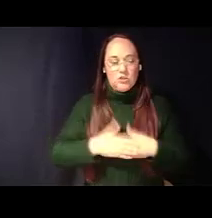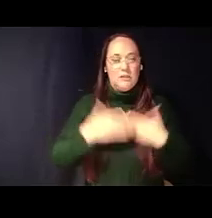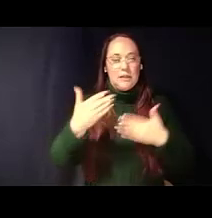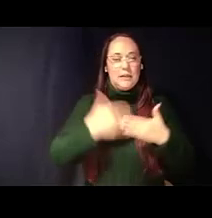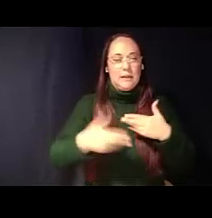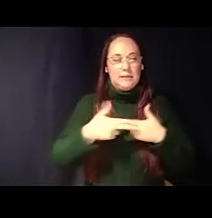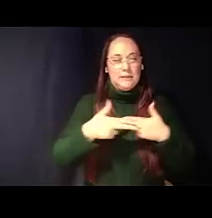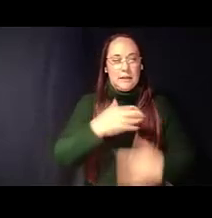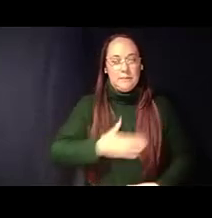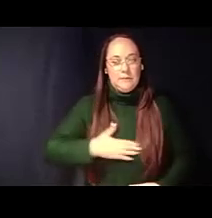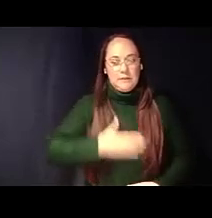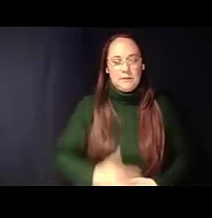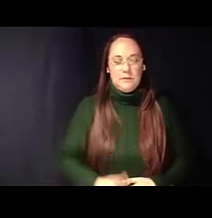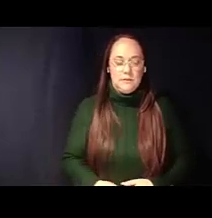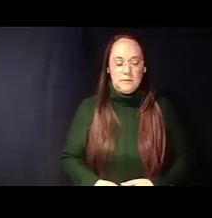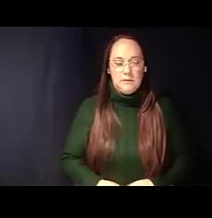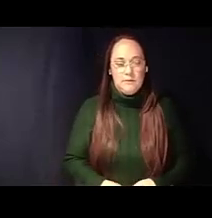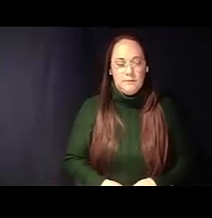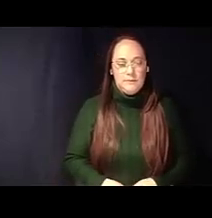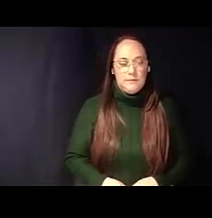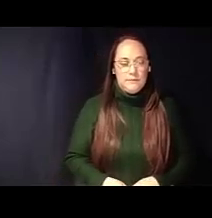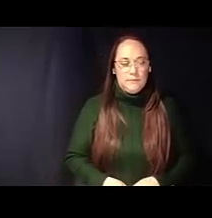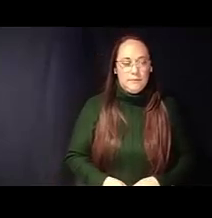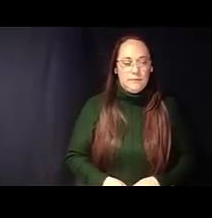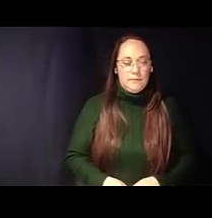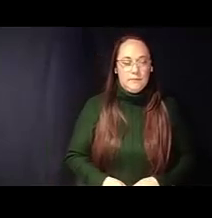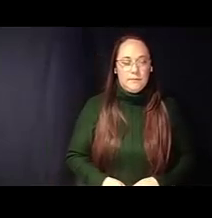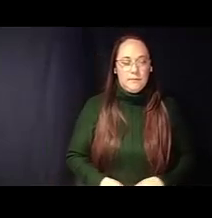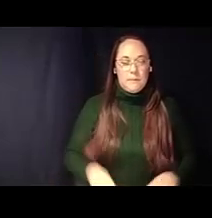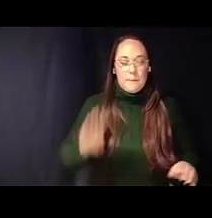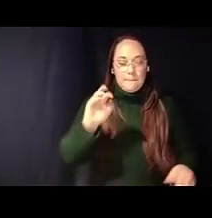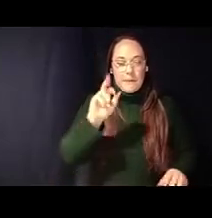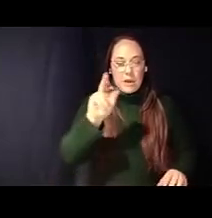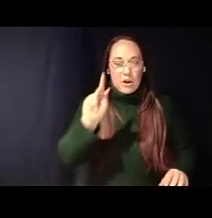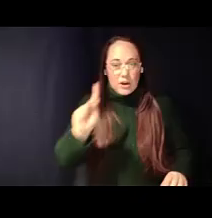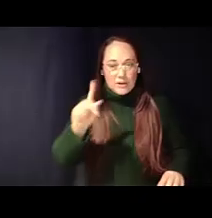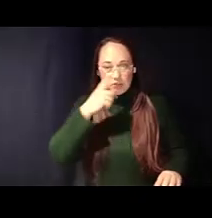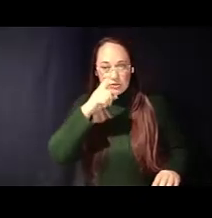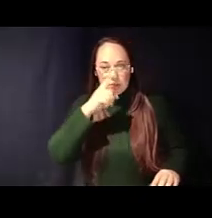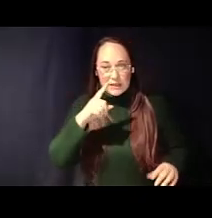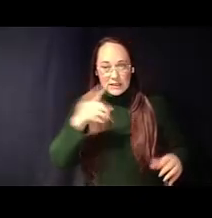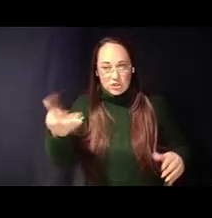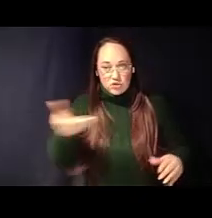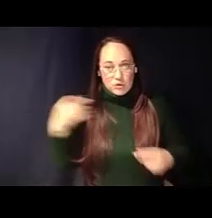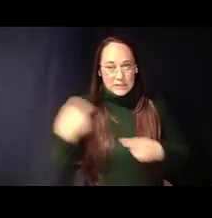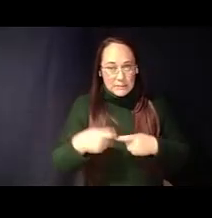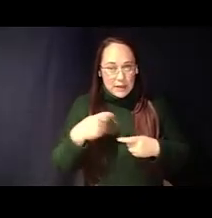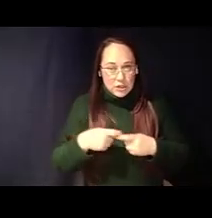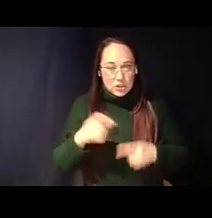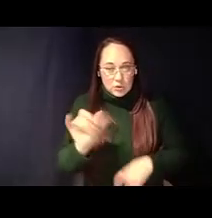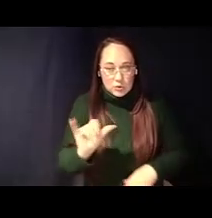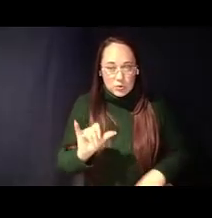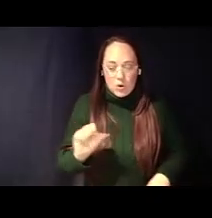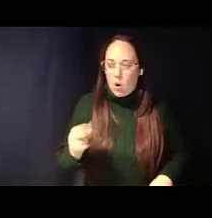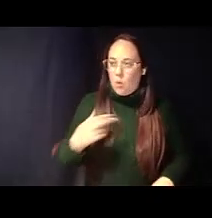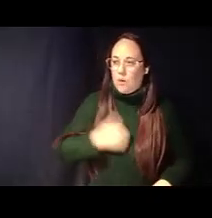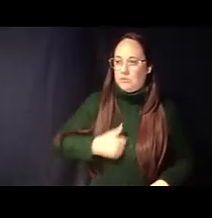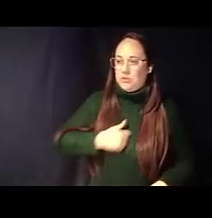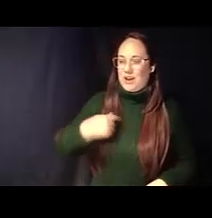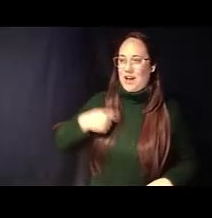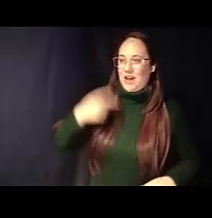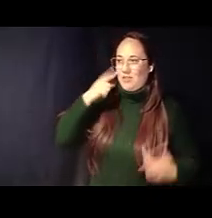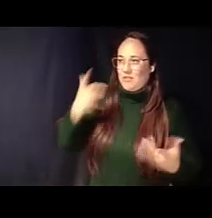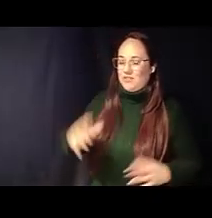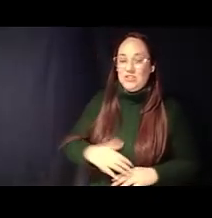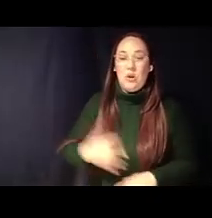will continue and will resume in the first quarter of 2026, but we wanted today to begin laying the groundwork for some of those conversations.